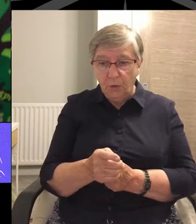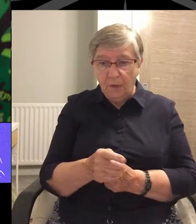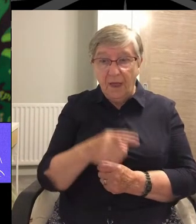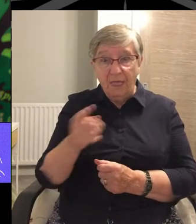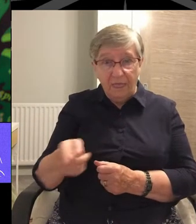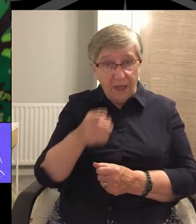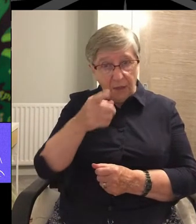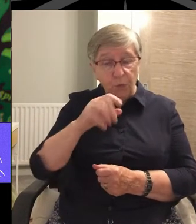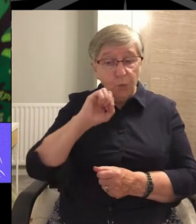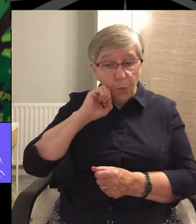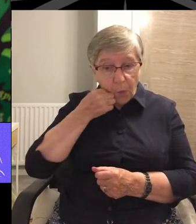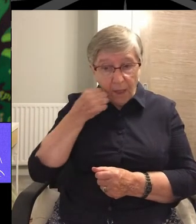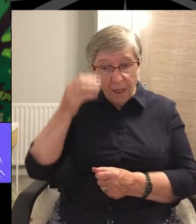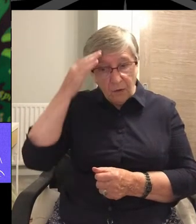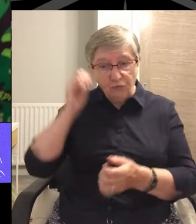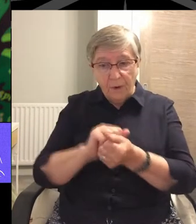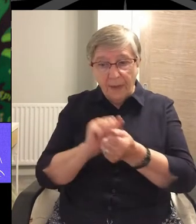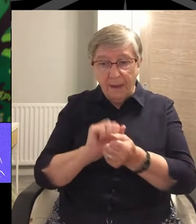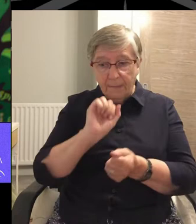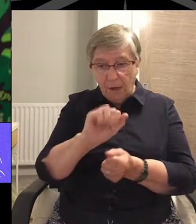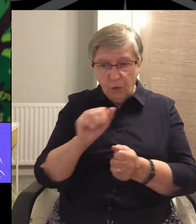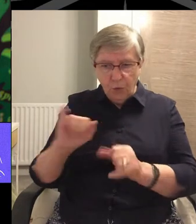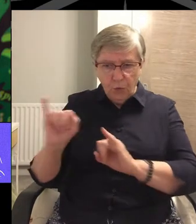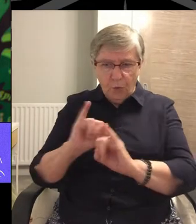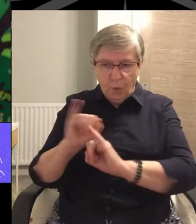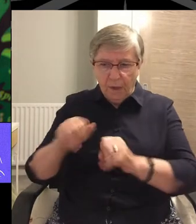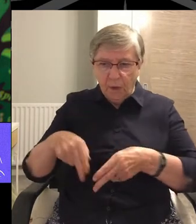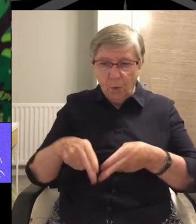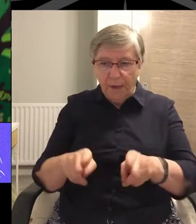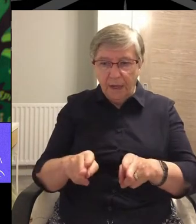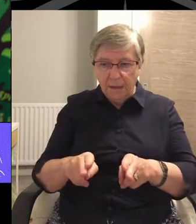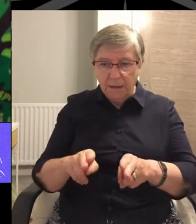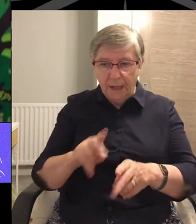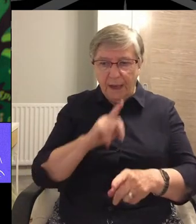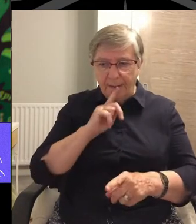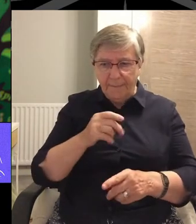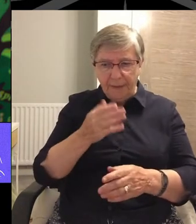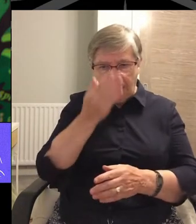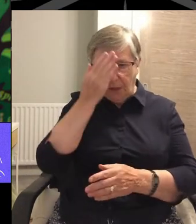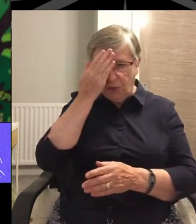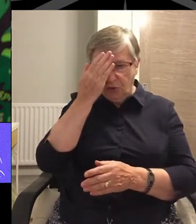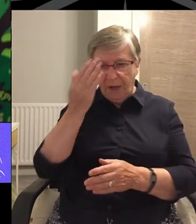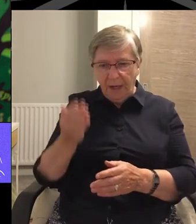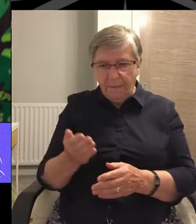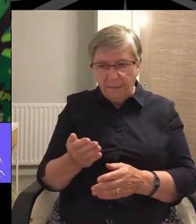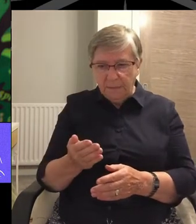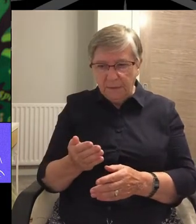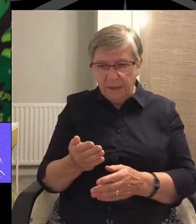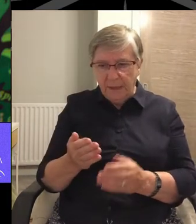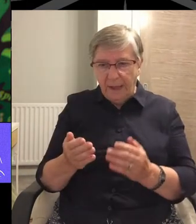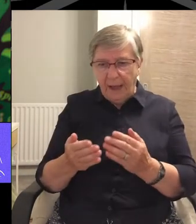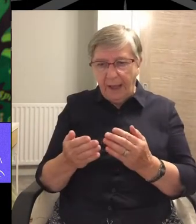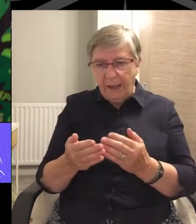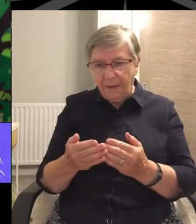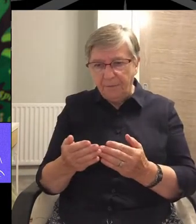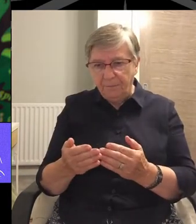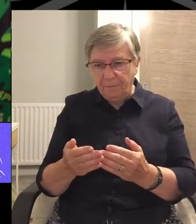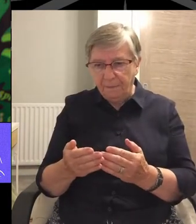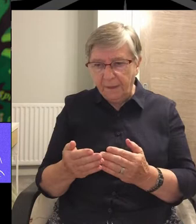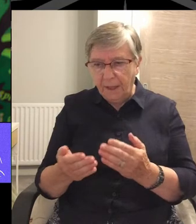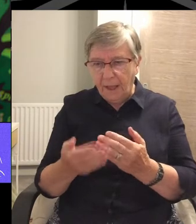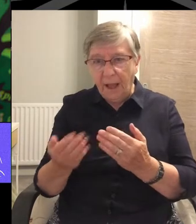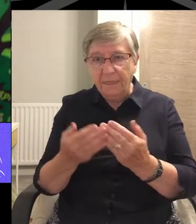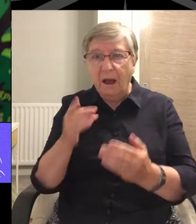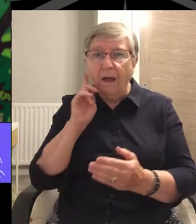Then you will remember your ways and be ashamed when you receive your sisters, both those who are older than you